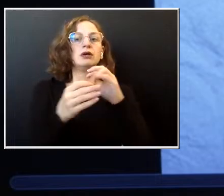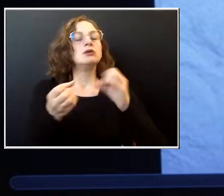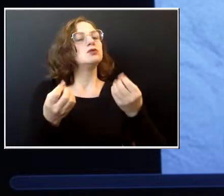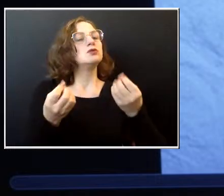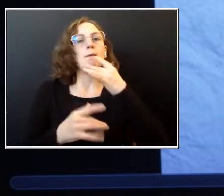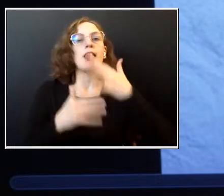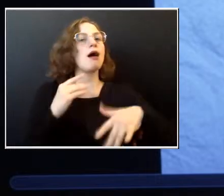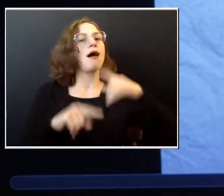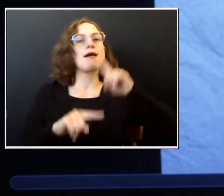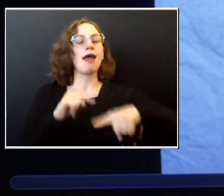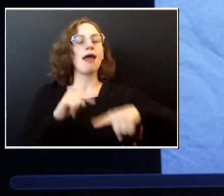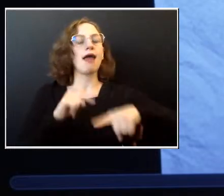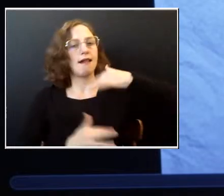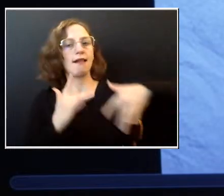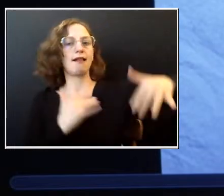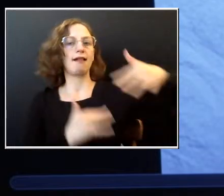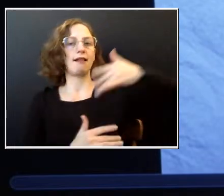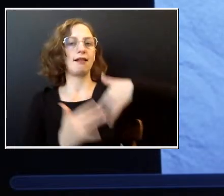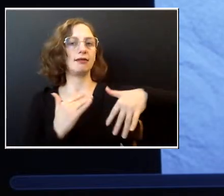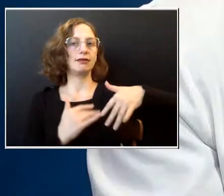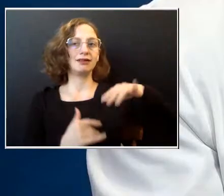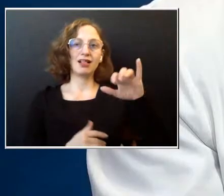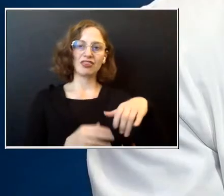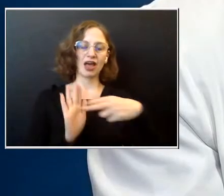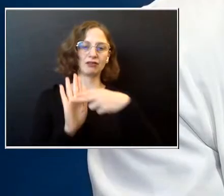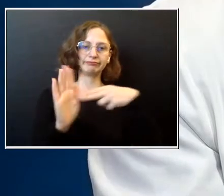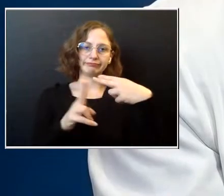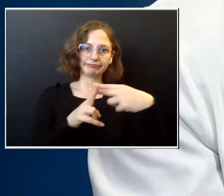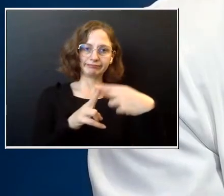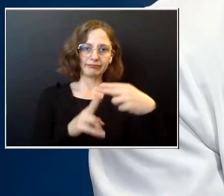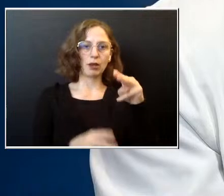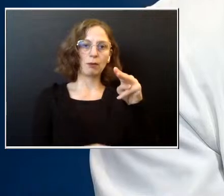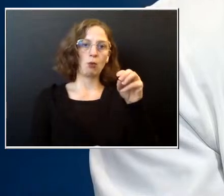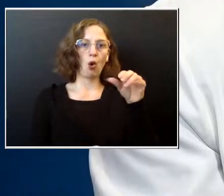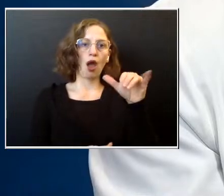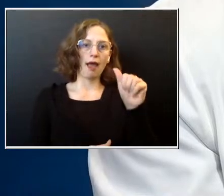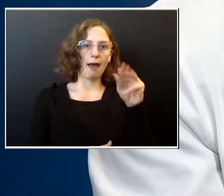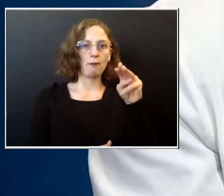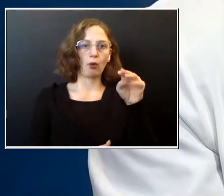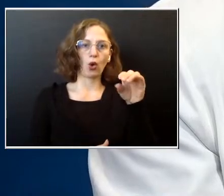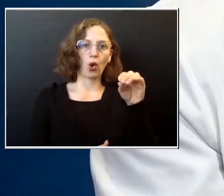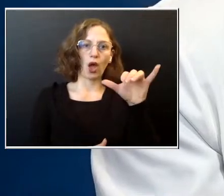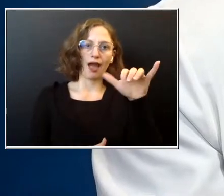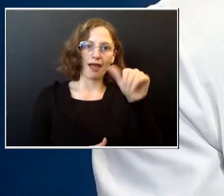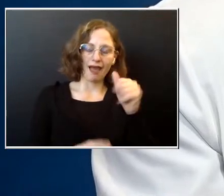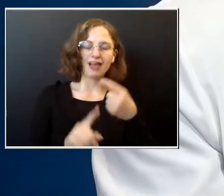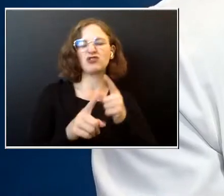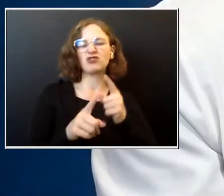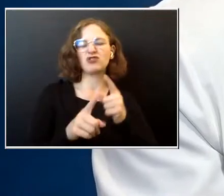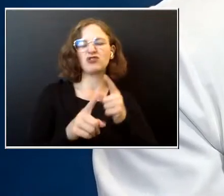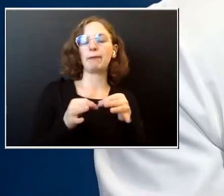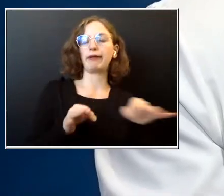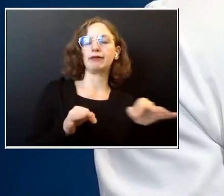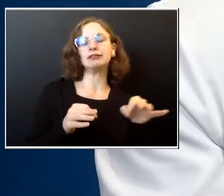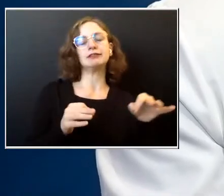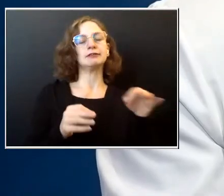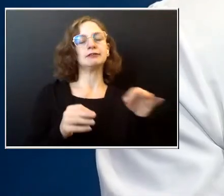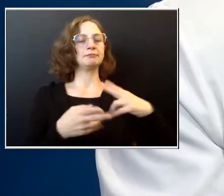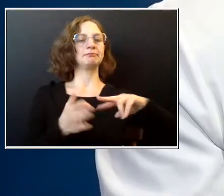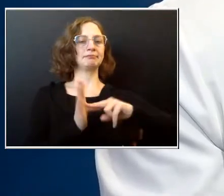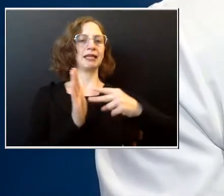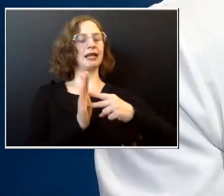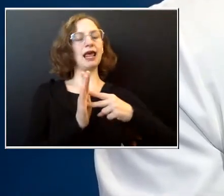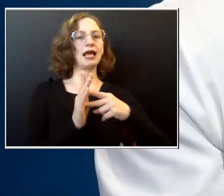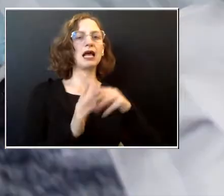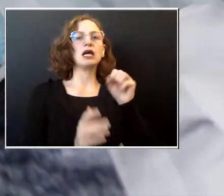words for puff of smoke. It involves just a slow, gradual occlusion of the carotid arteries, sometimes